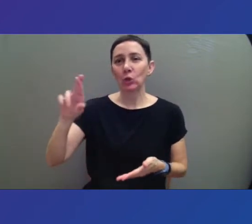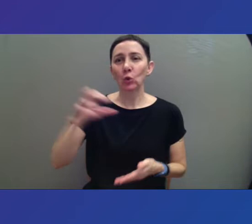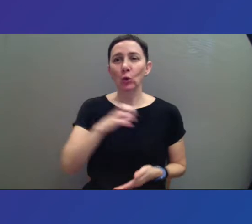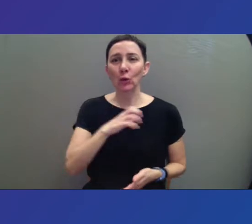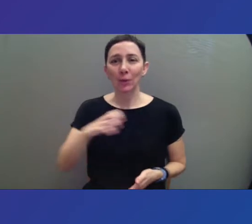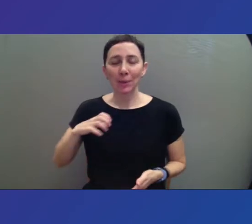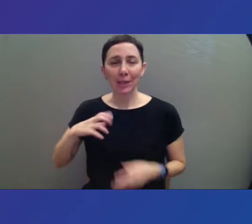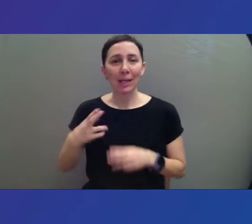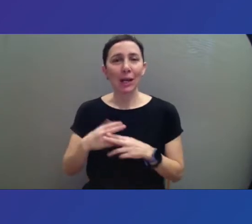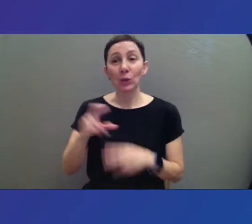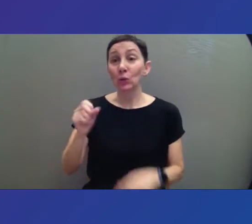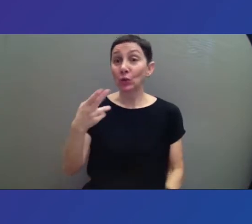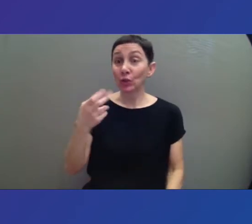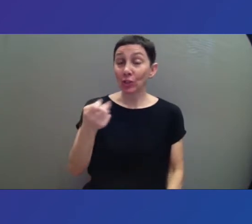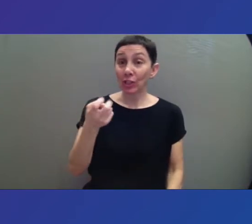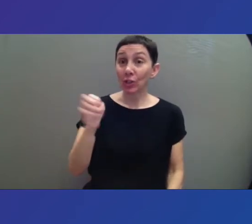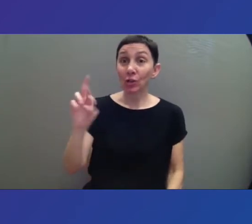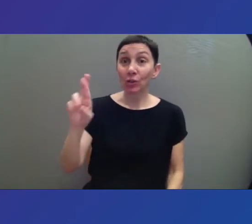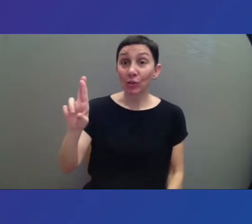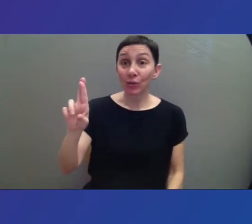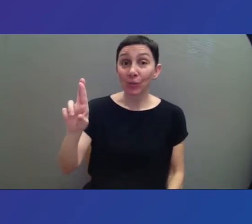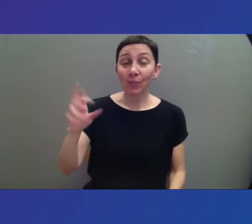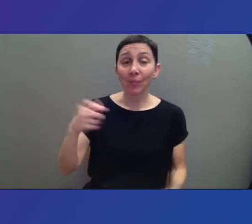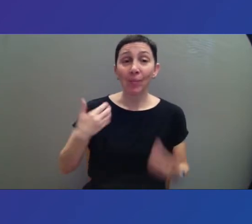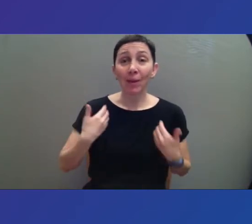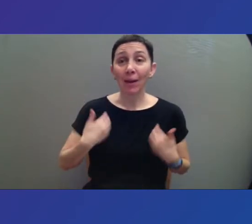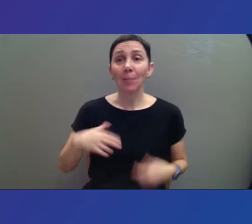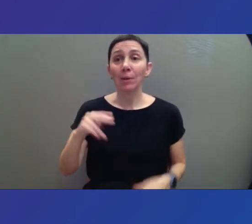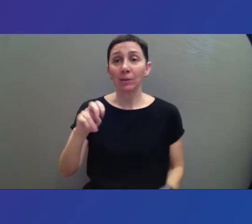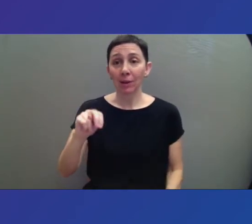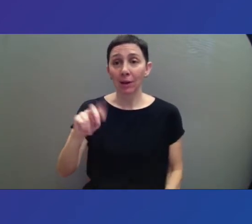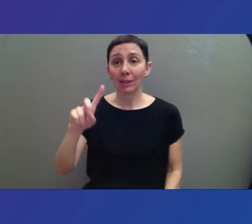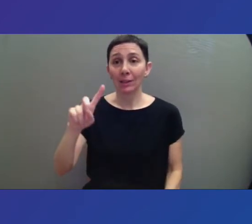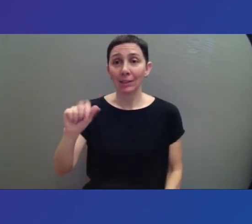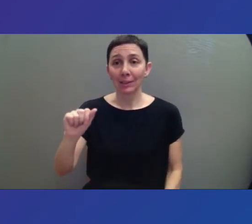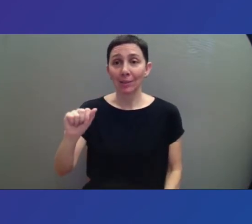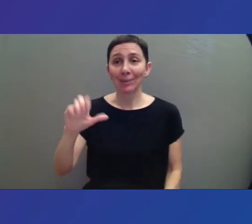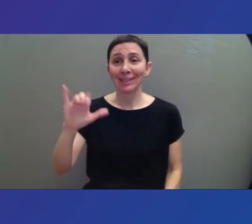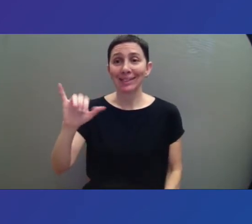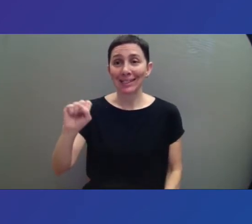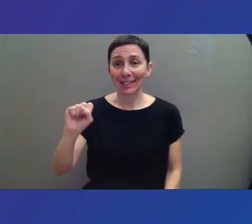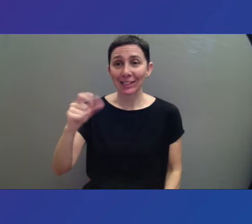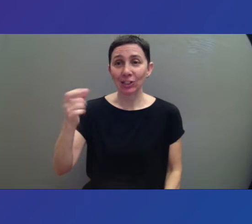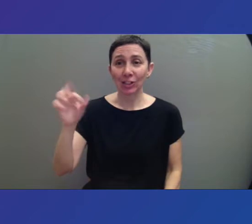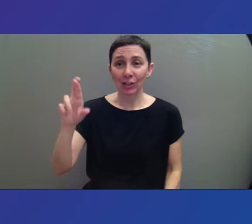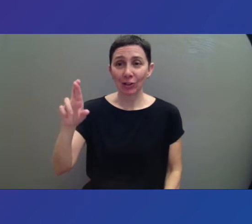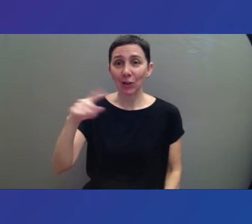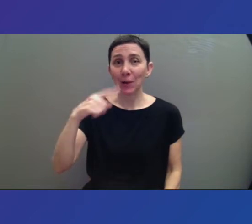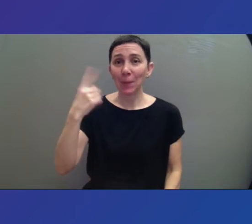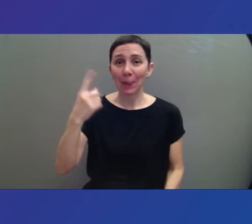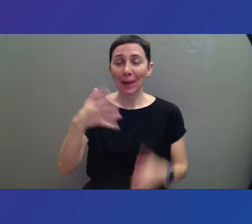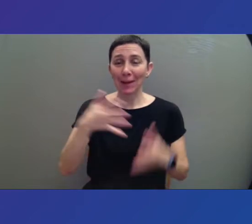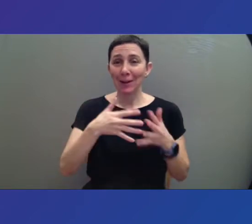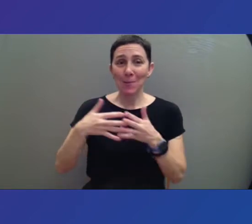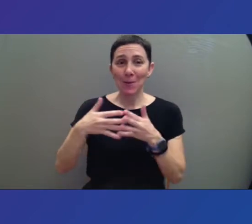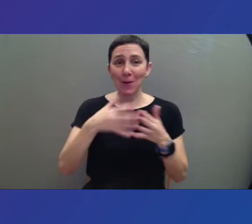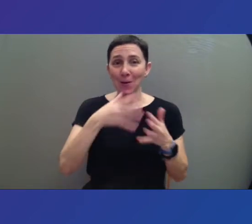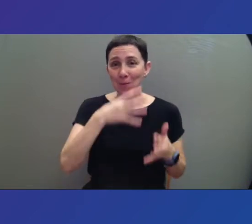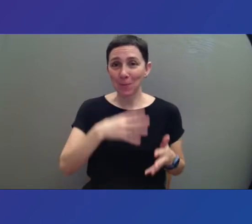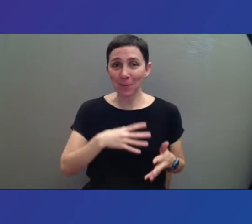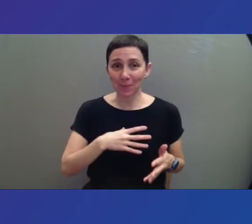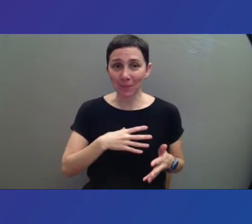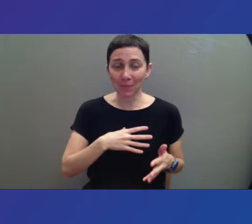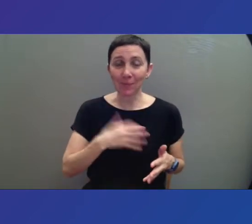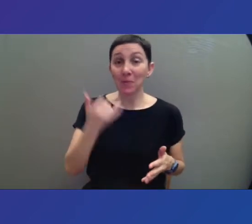she, her, and I am a non-disabled, cisgender, Black American woman. I